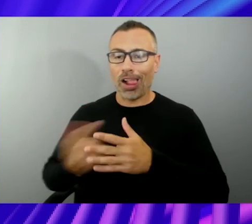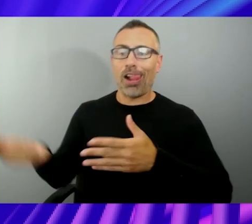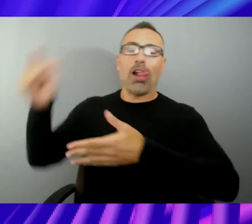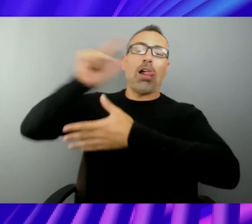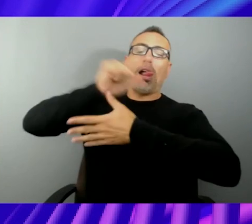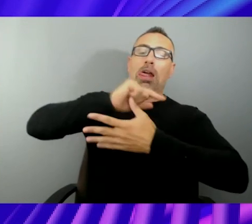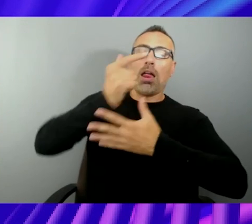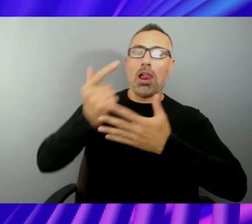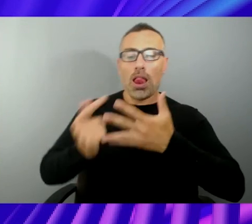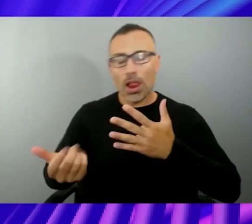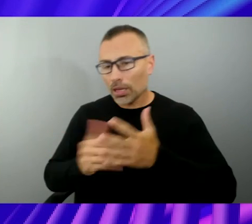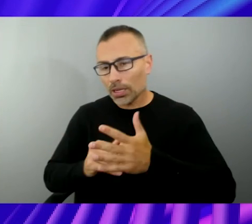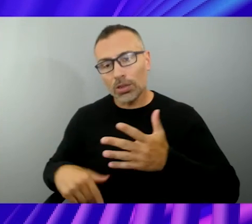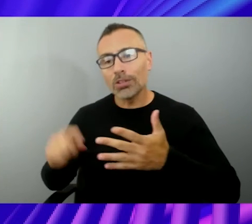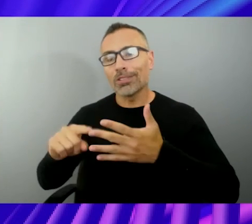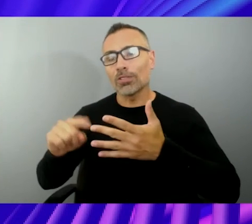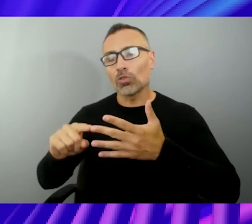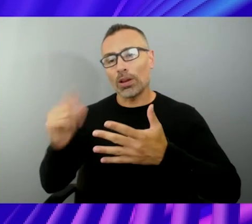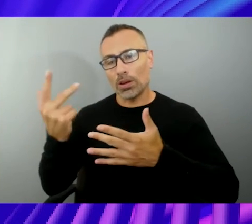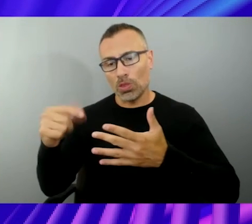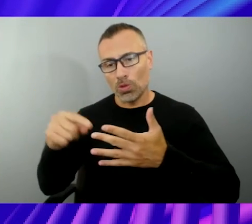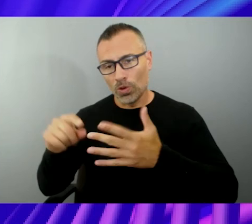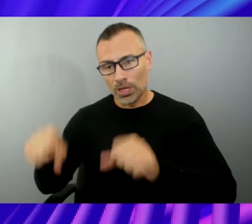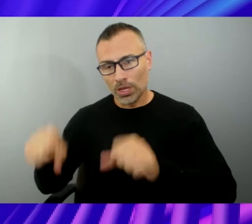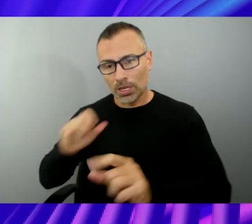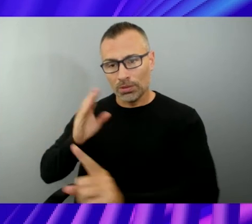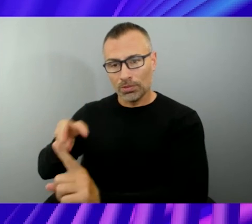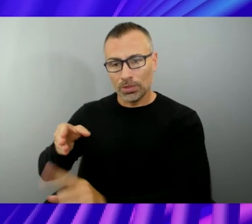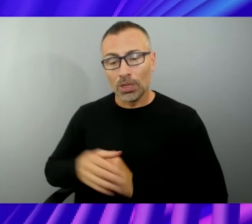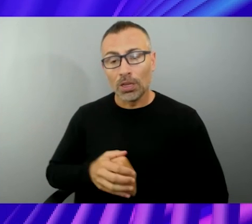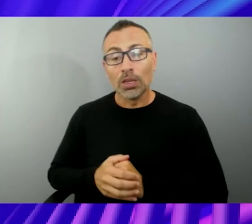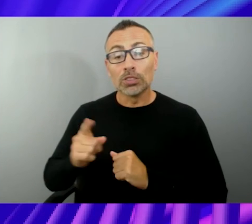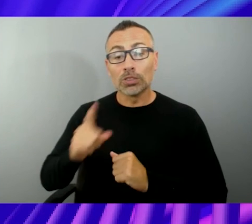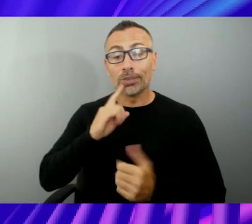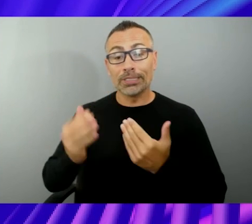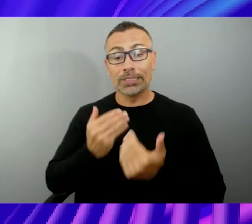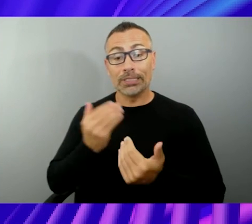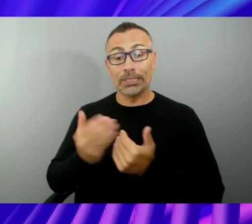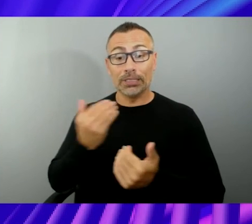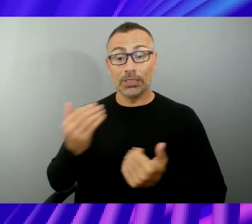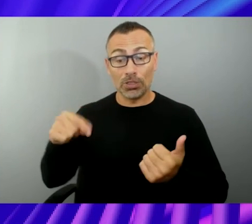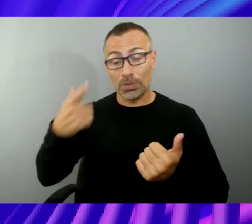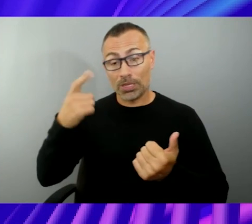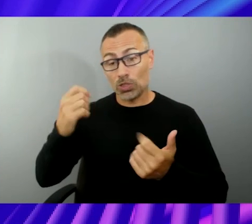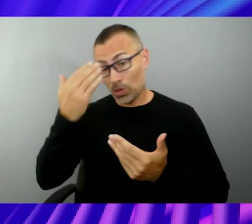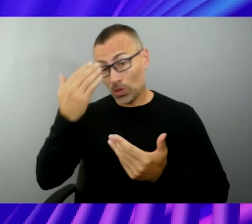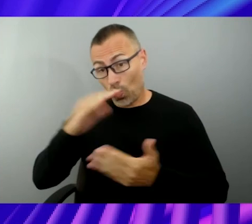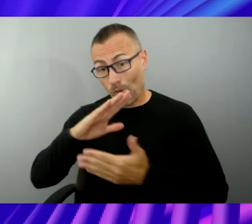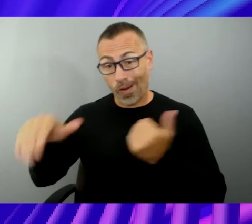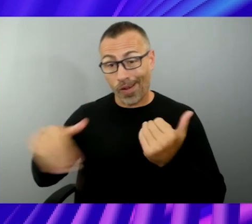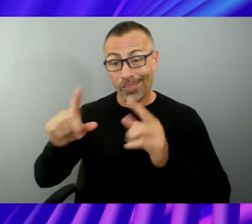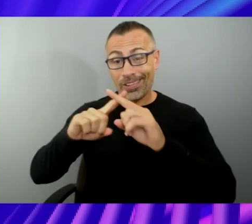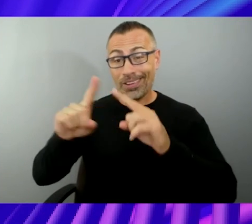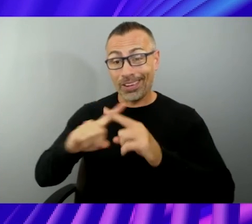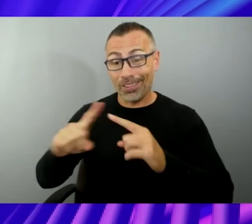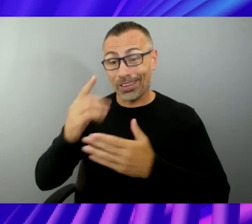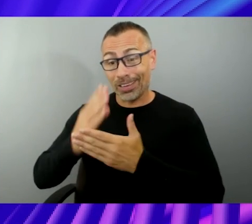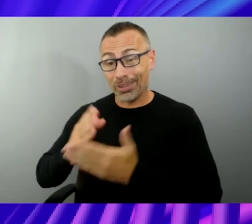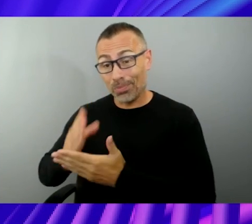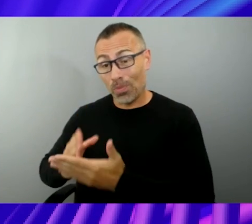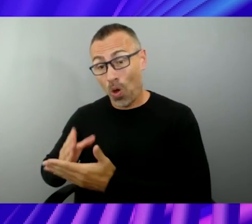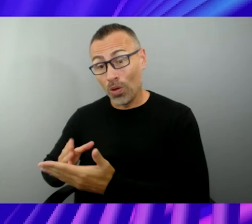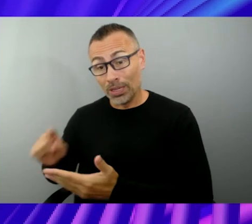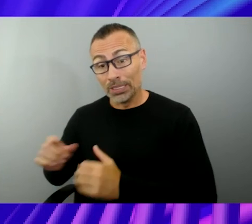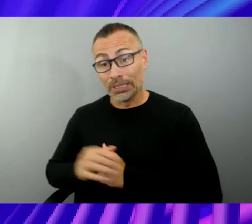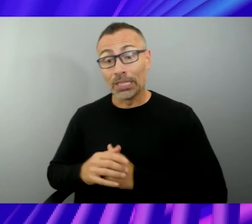the restartability factor, because we also have the distributed components, as well as we have like a flow. So it becomes easier to handle